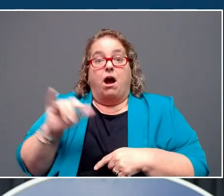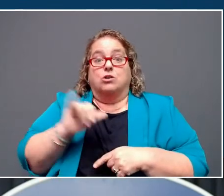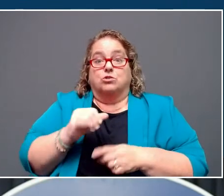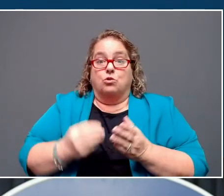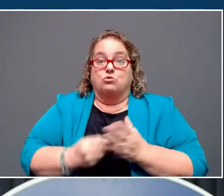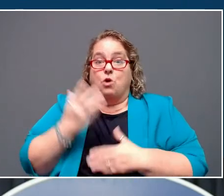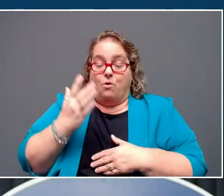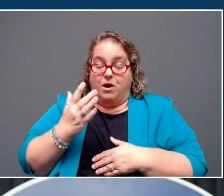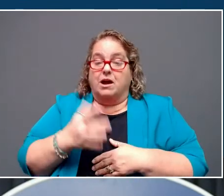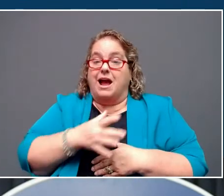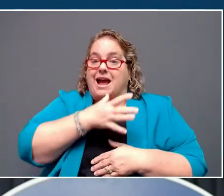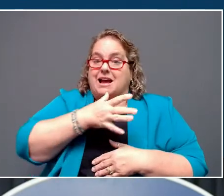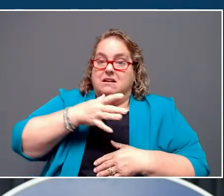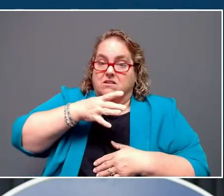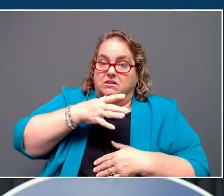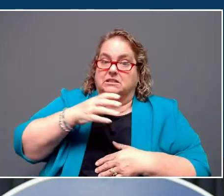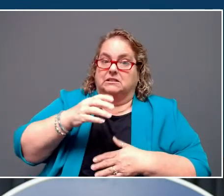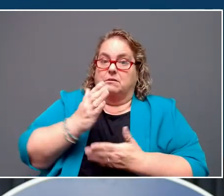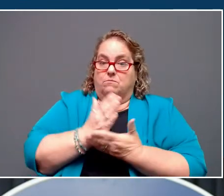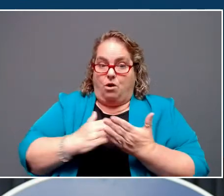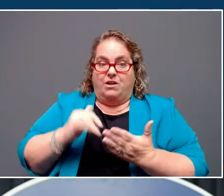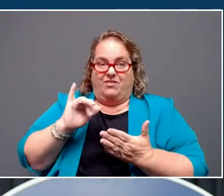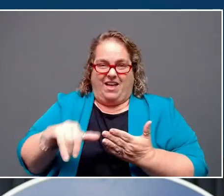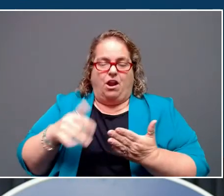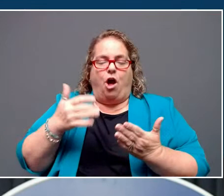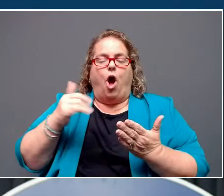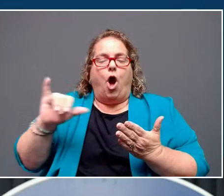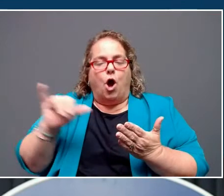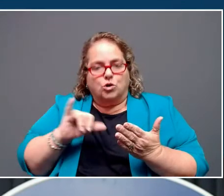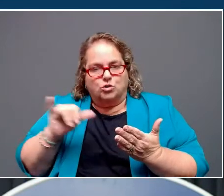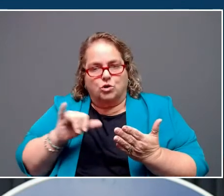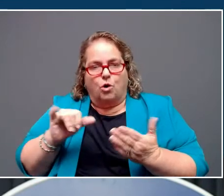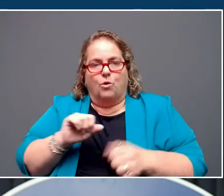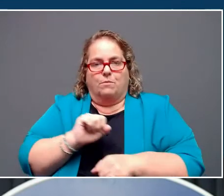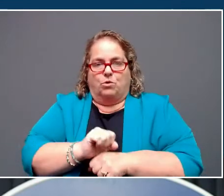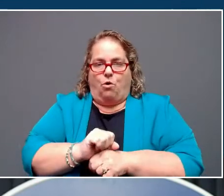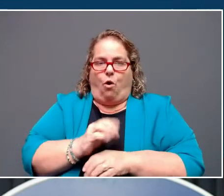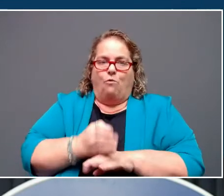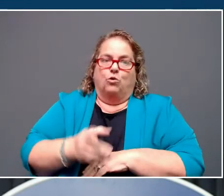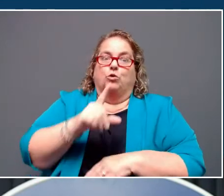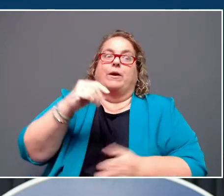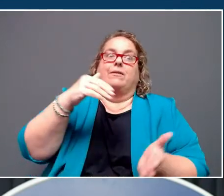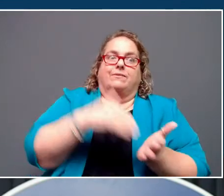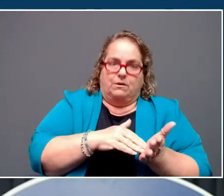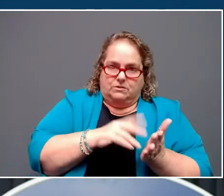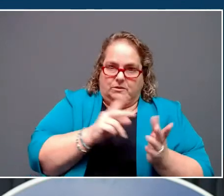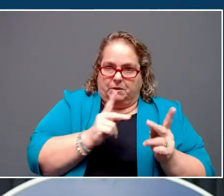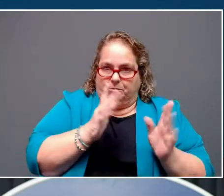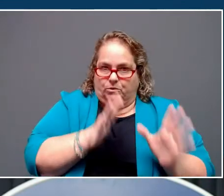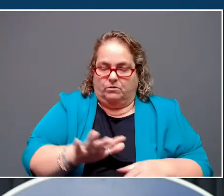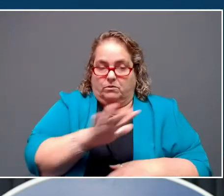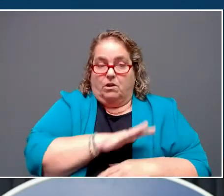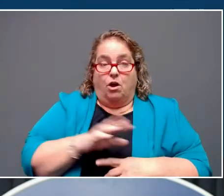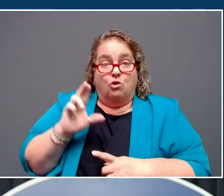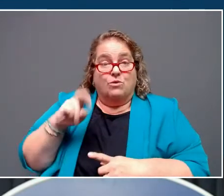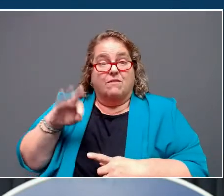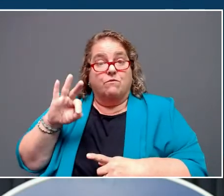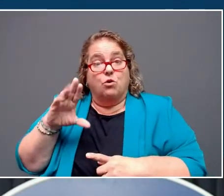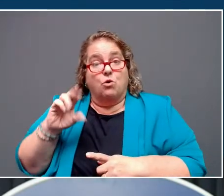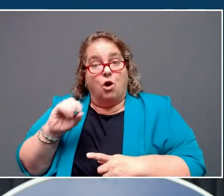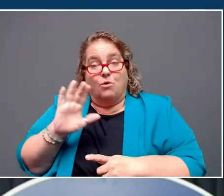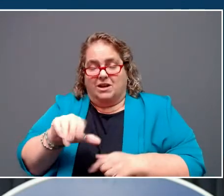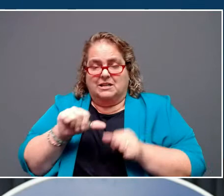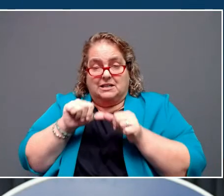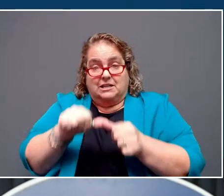over 20,000 Kentuckians. I want to thank the leaders at Renfro Supply for their continued faith in our